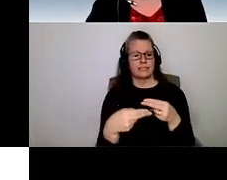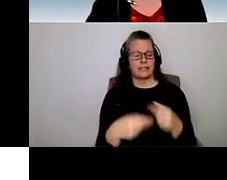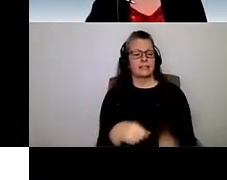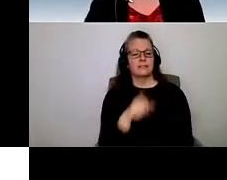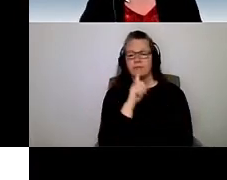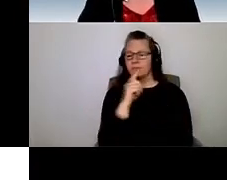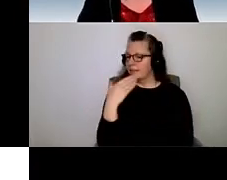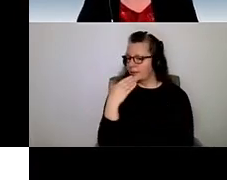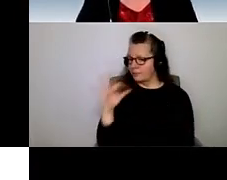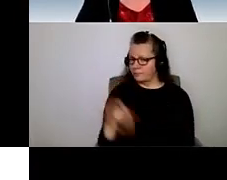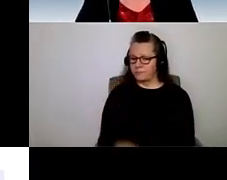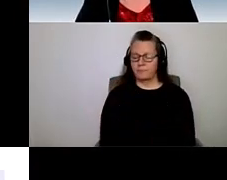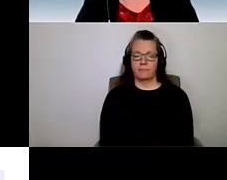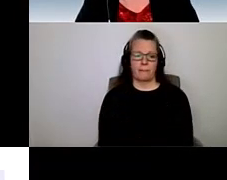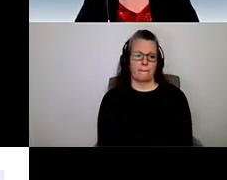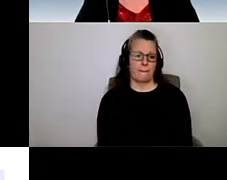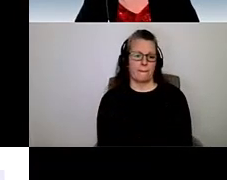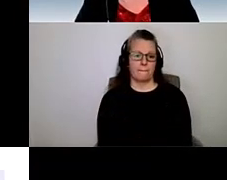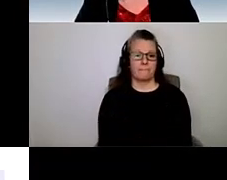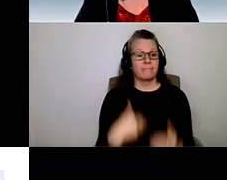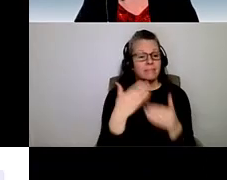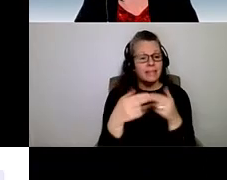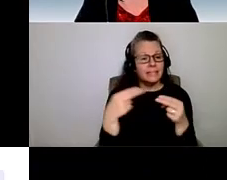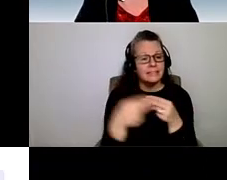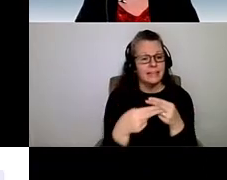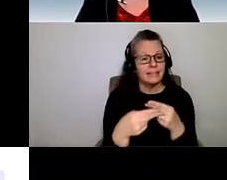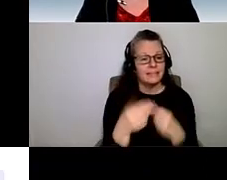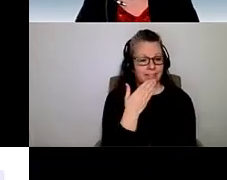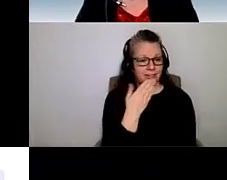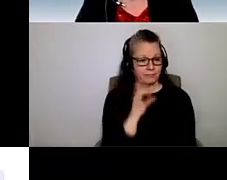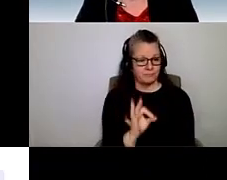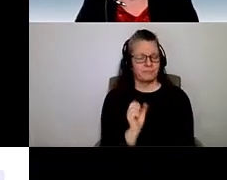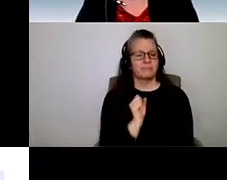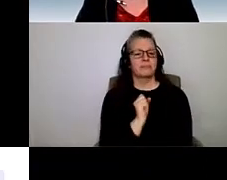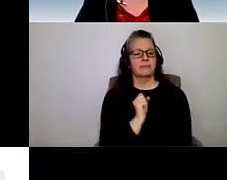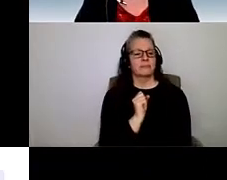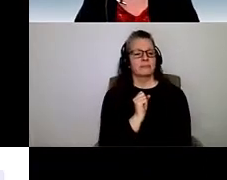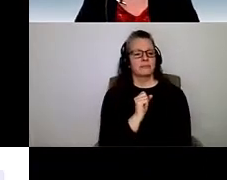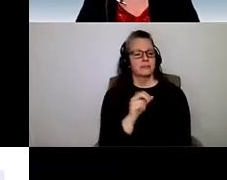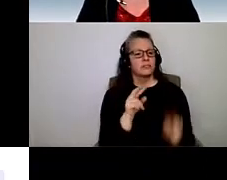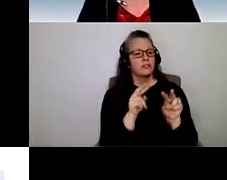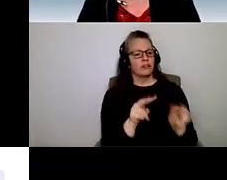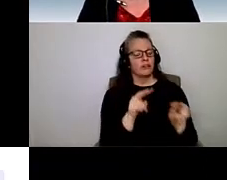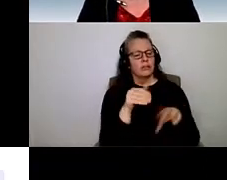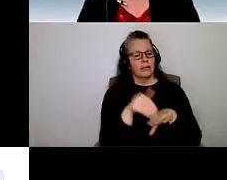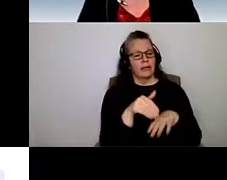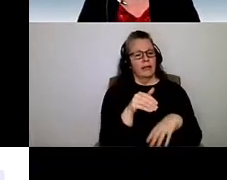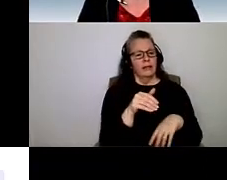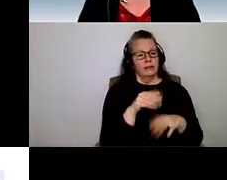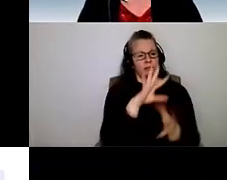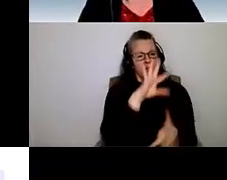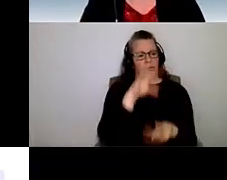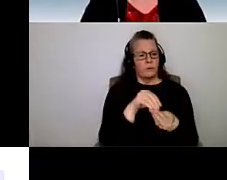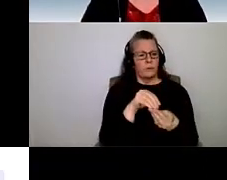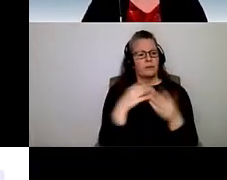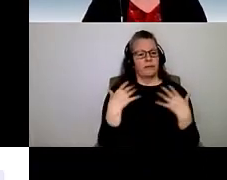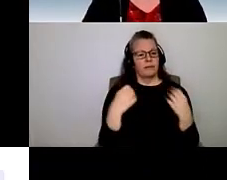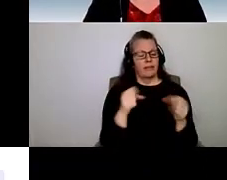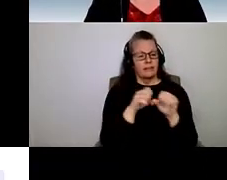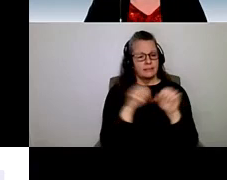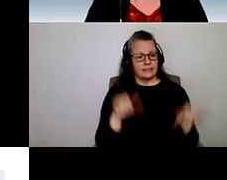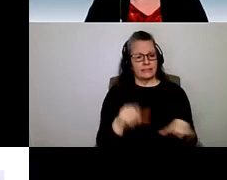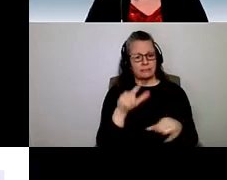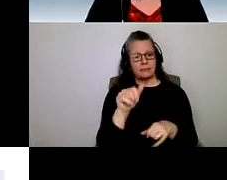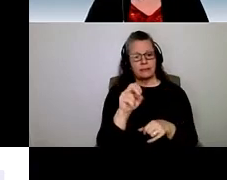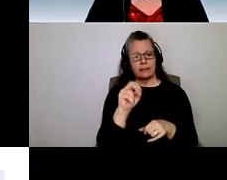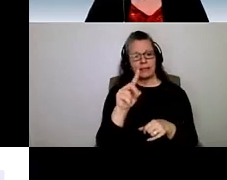you. Next slide. Thank you. Let's take a look at the total health system